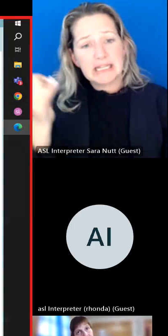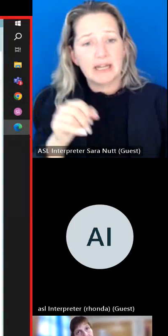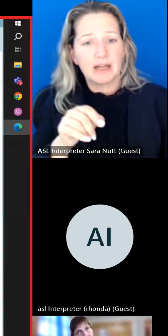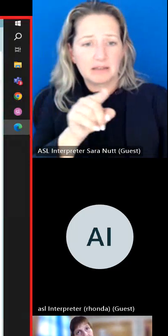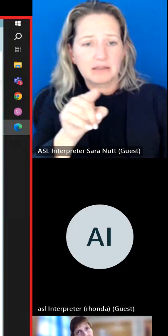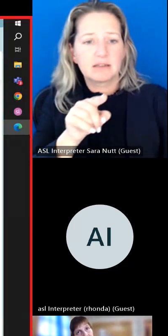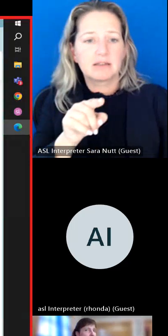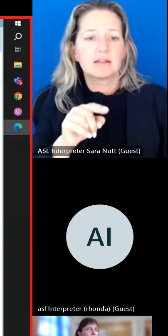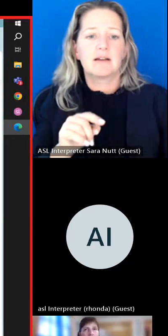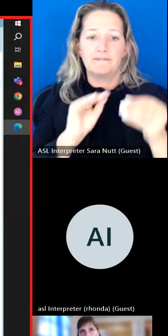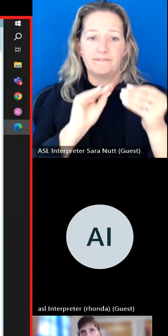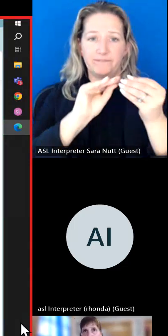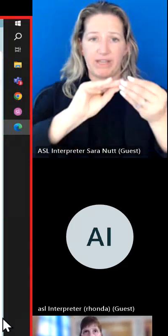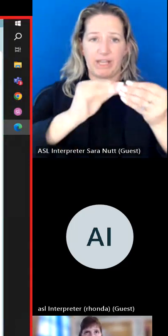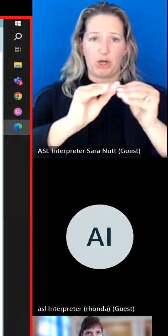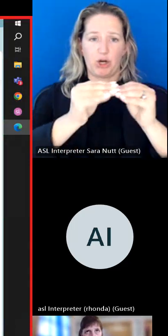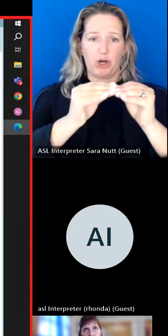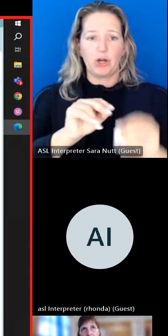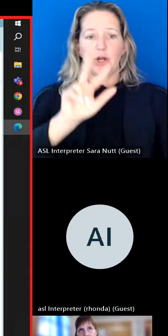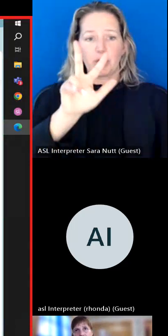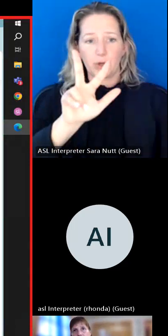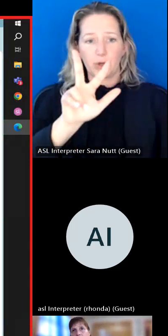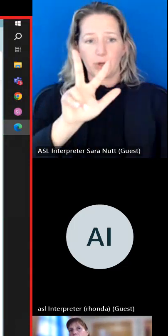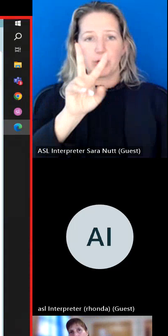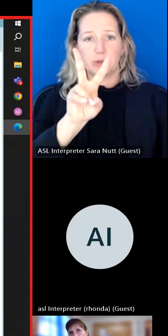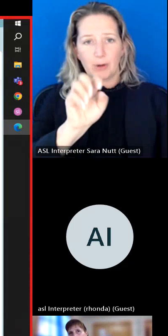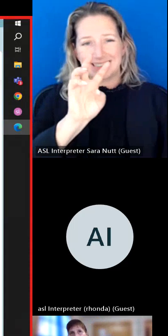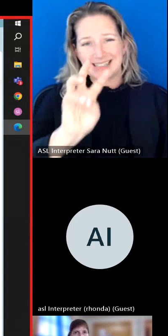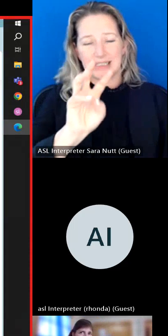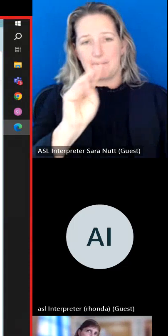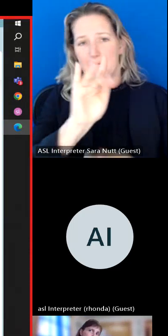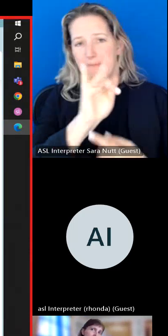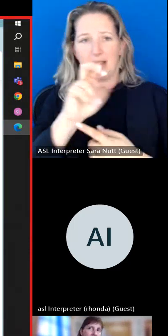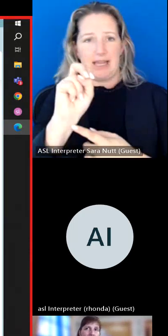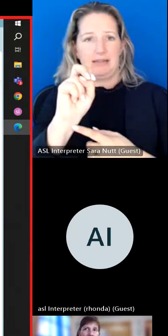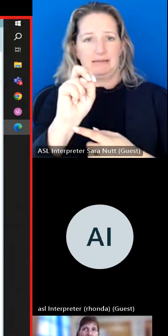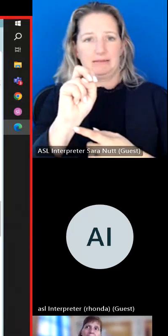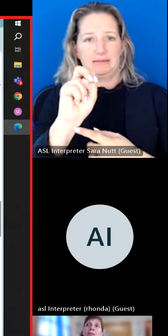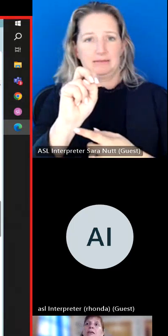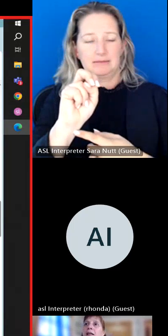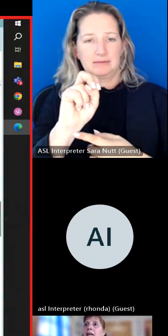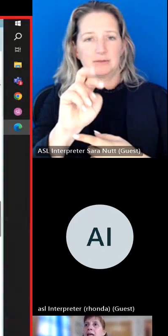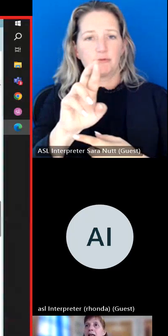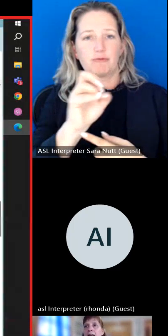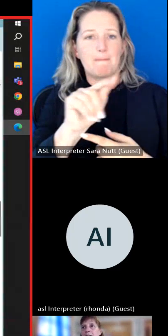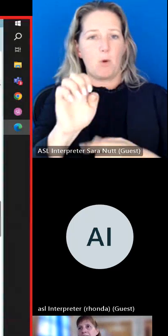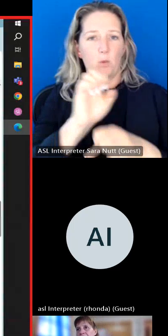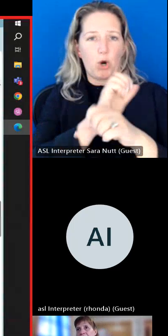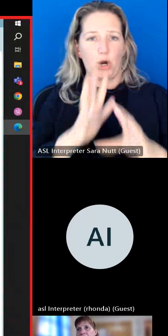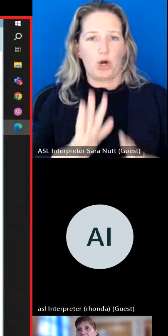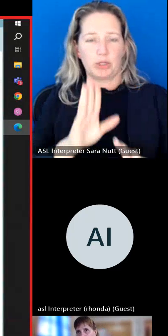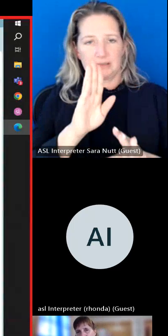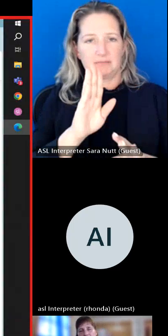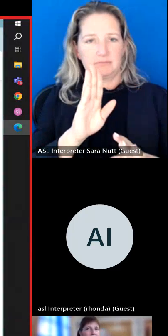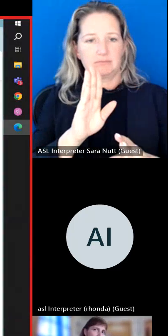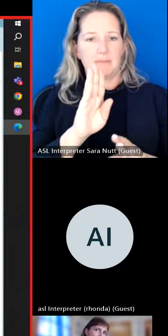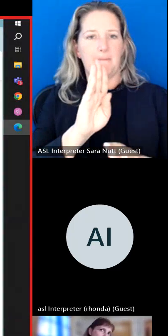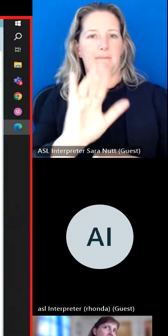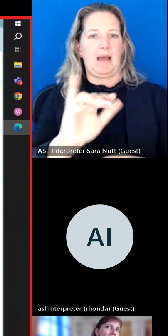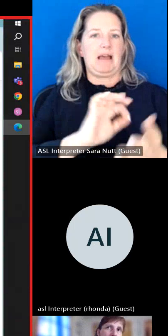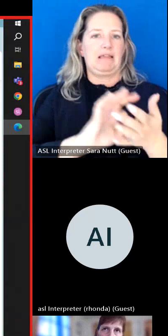emphasizing a figure that there would be 32.6 million remote workers by 2025. And finally, here's